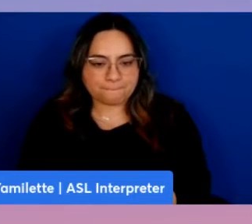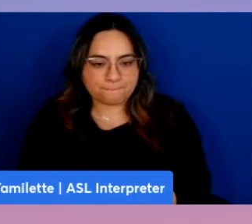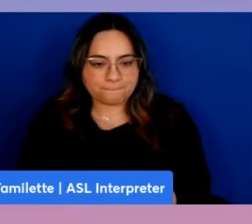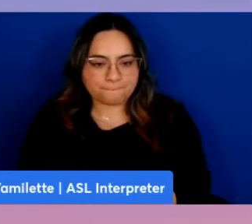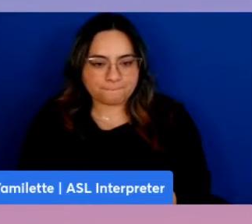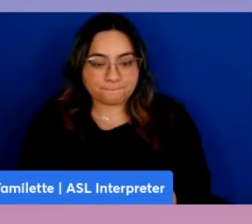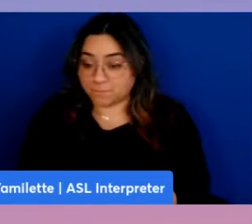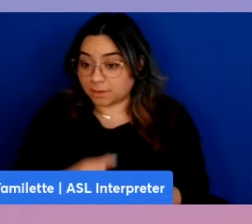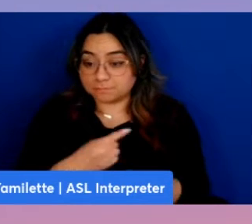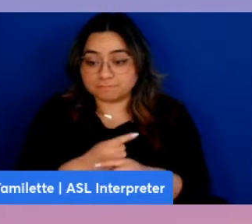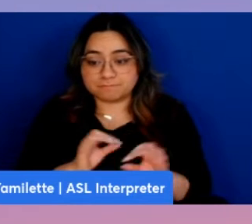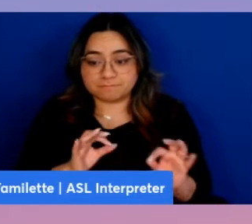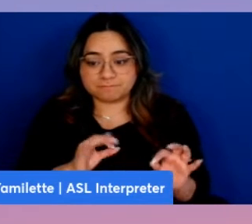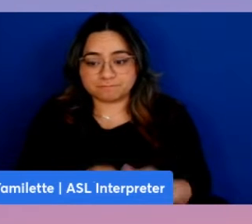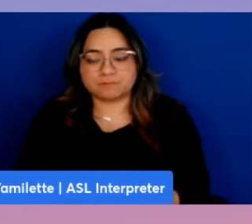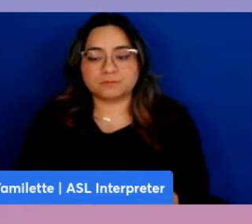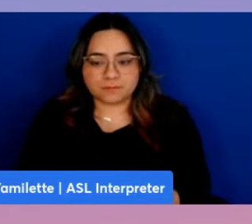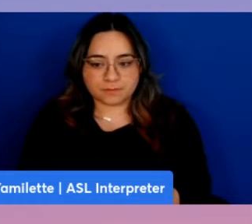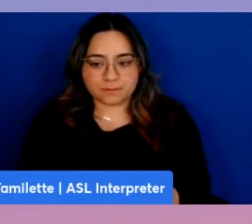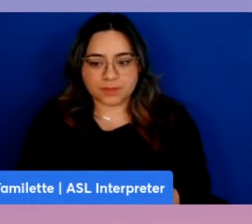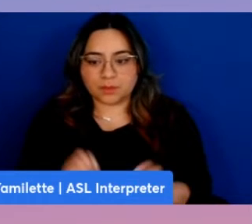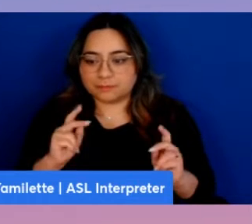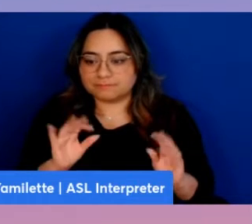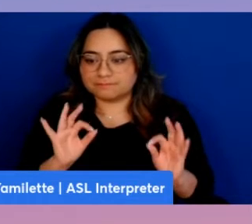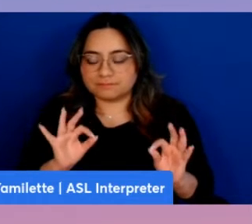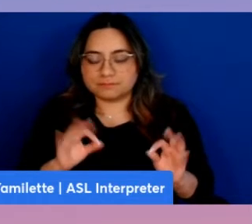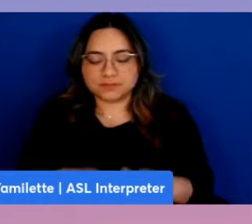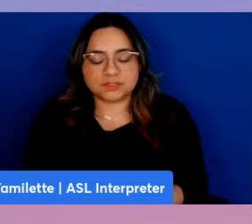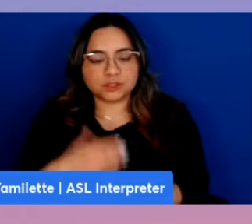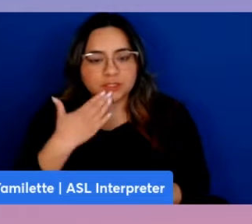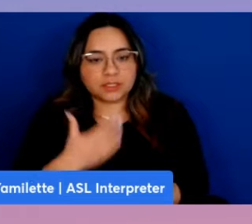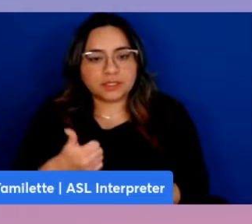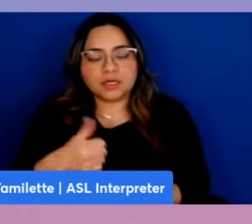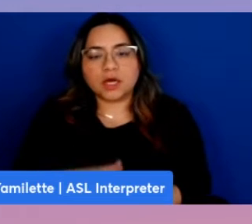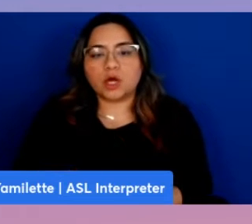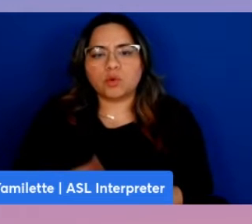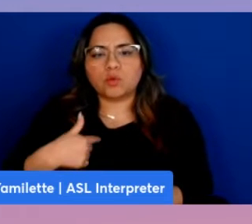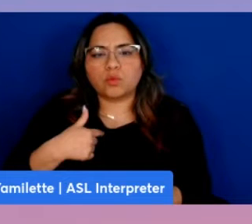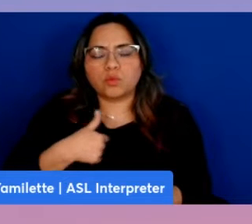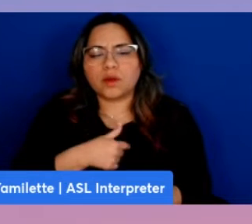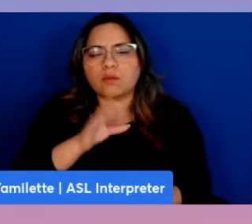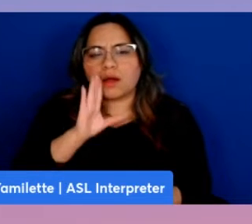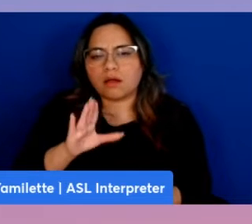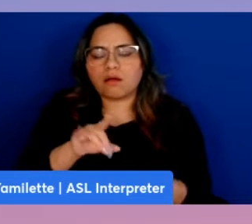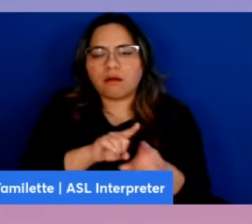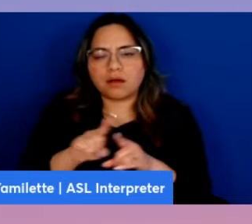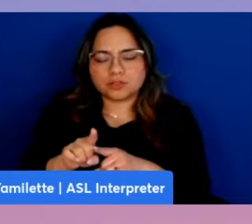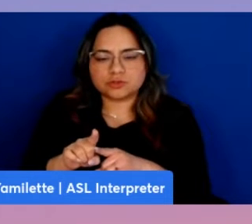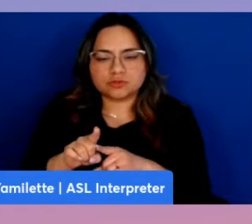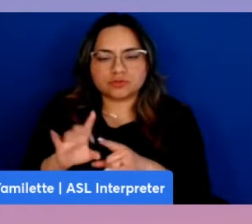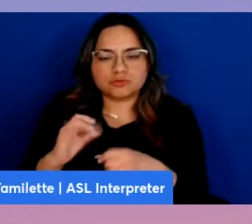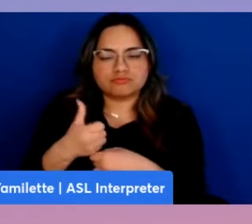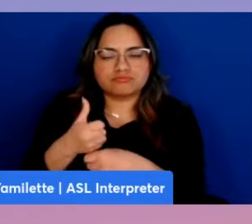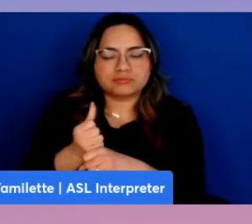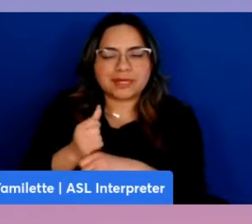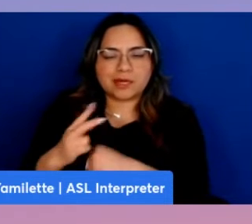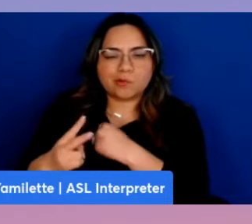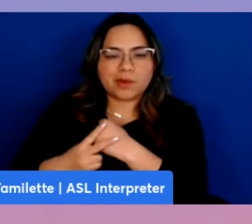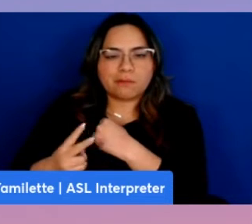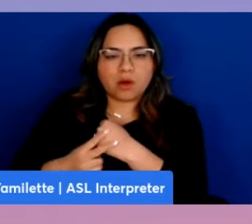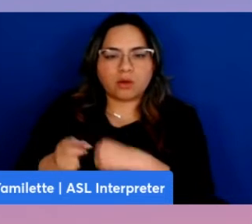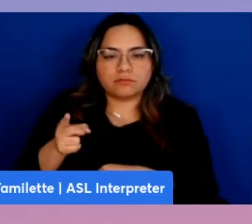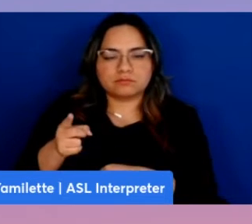right? So that's good. We are also gonna create a repo in